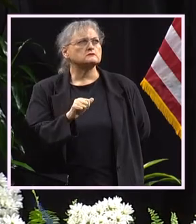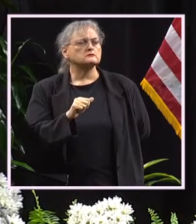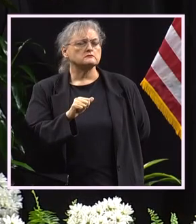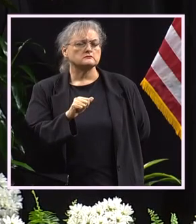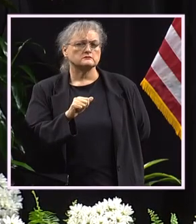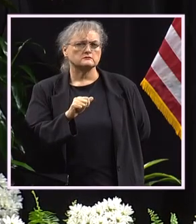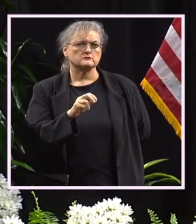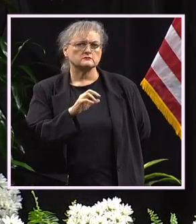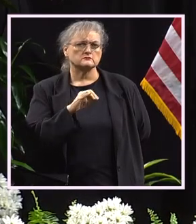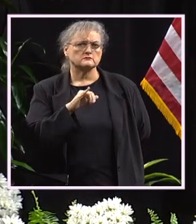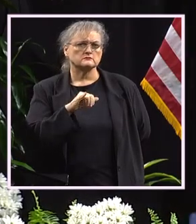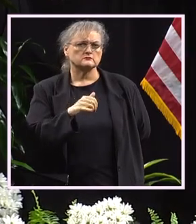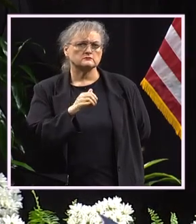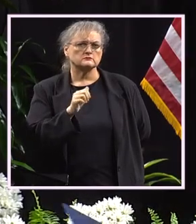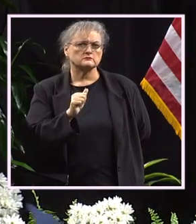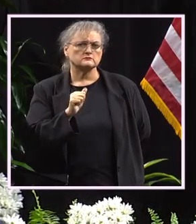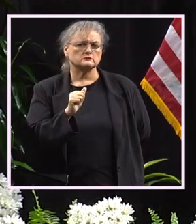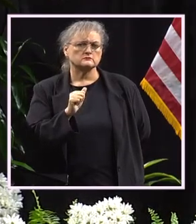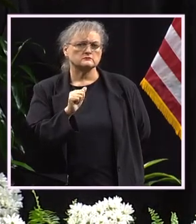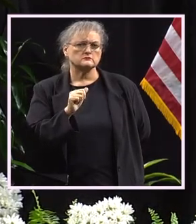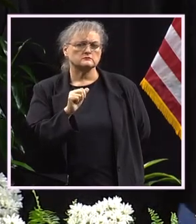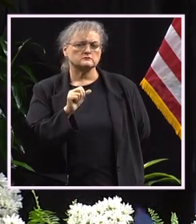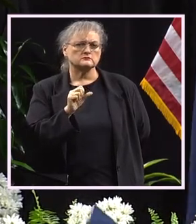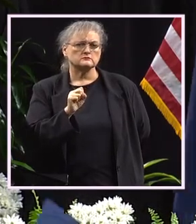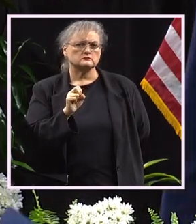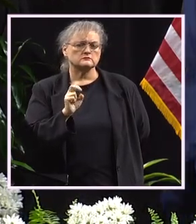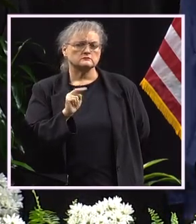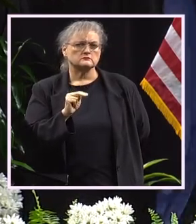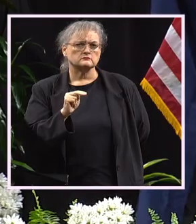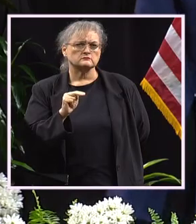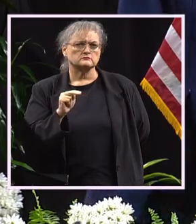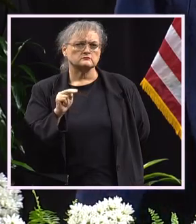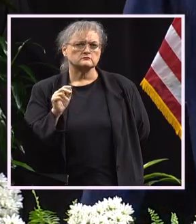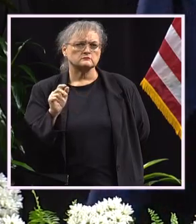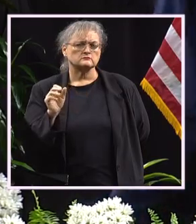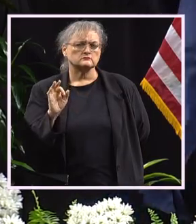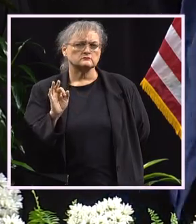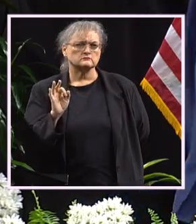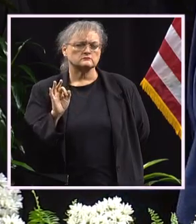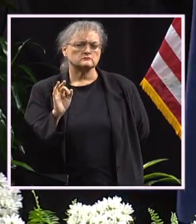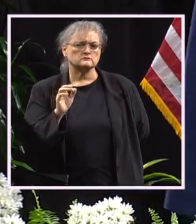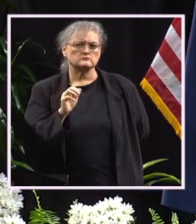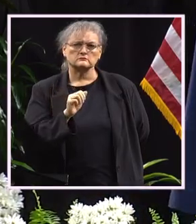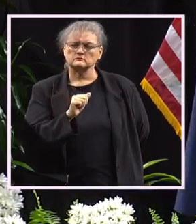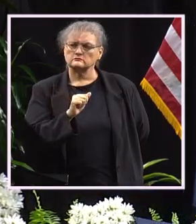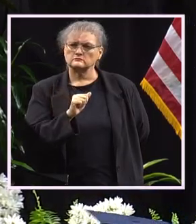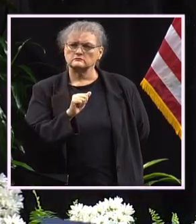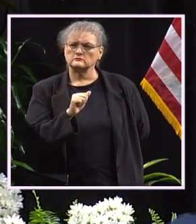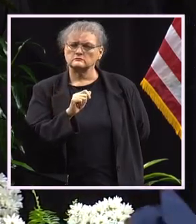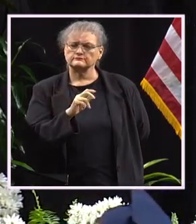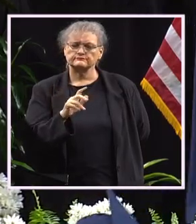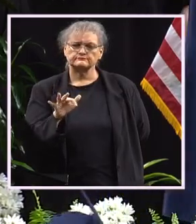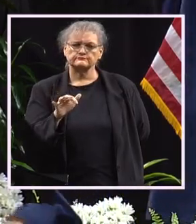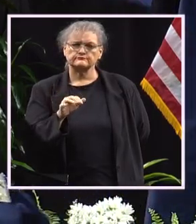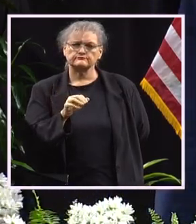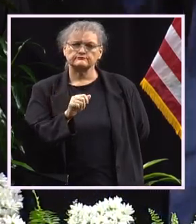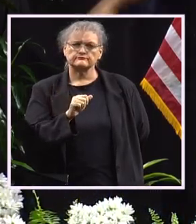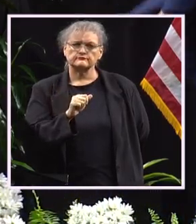Jason Francis Pantke, Master of Architecture. Christopher W. Robertson, Master of